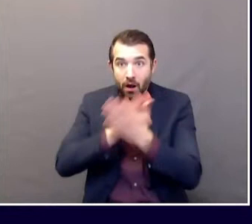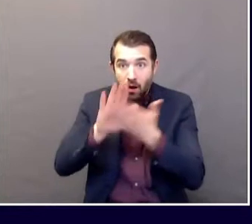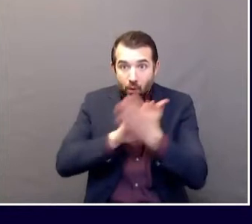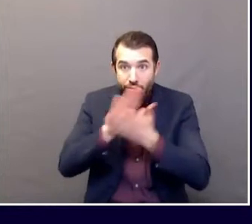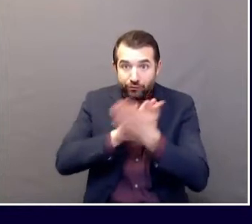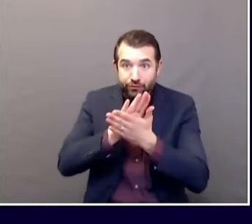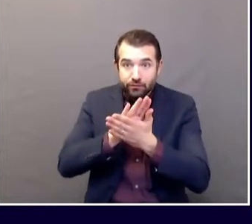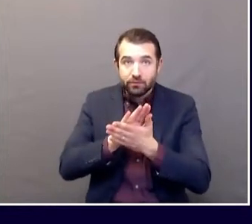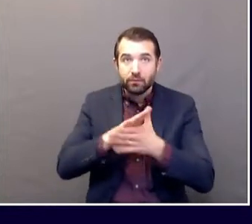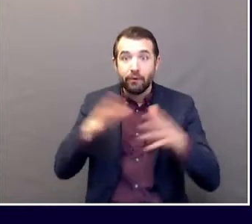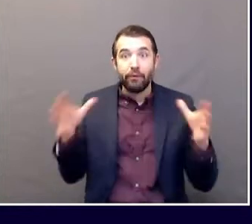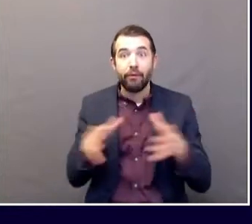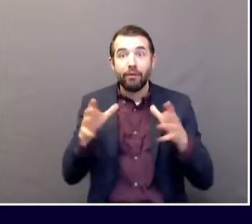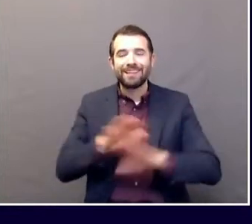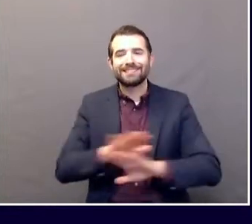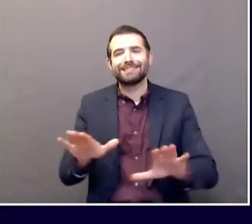safe.